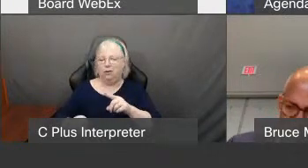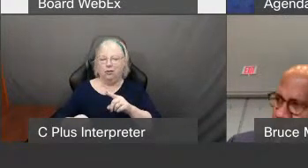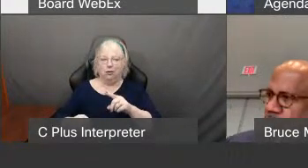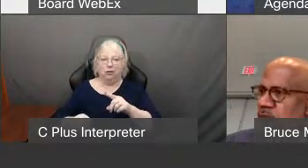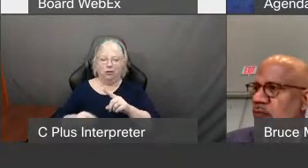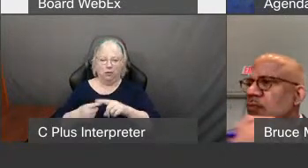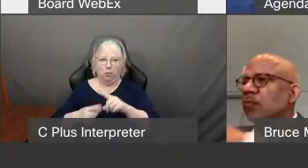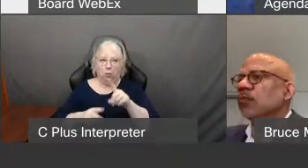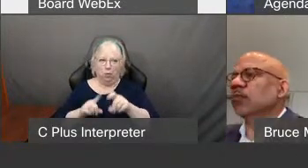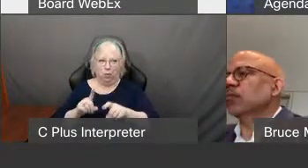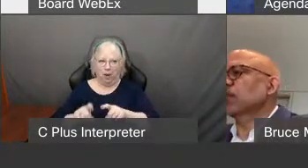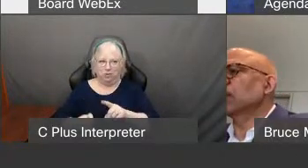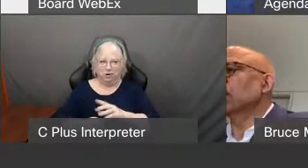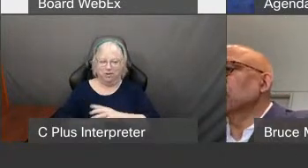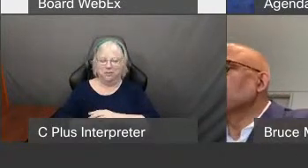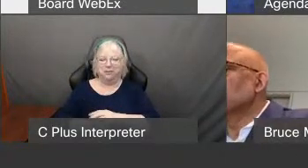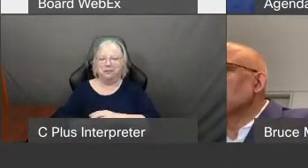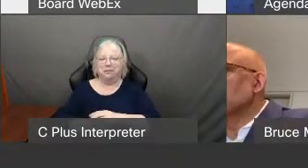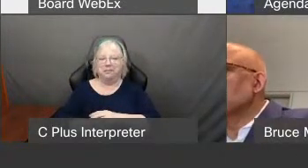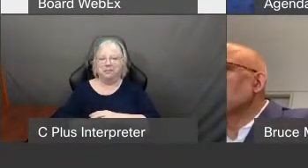these. And so,